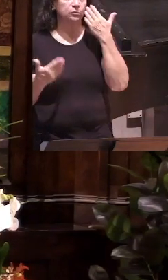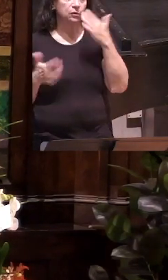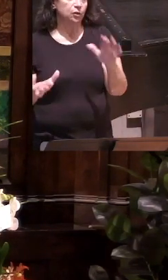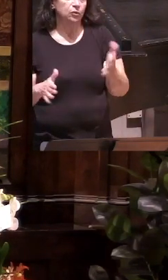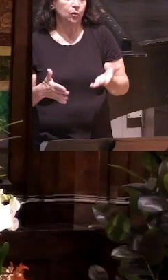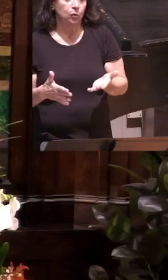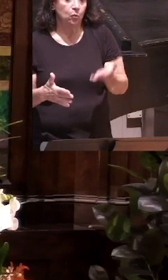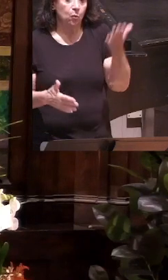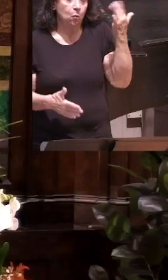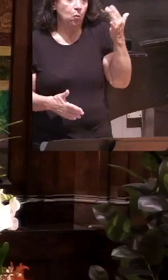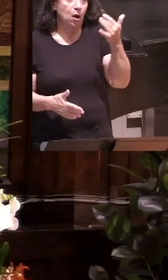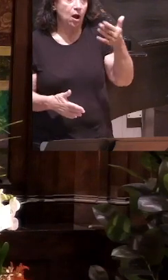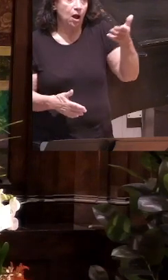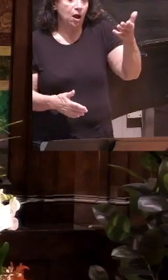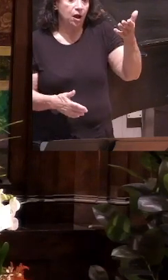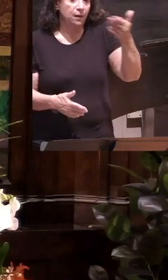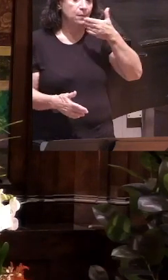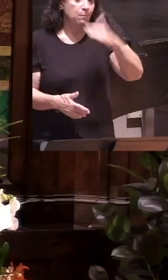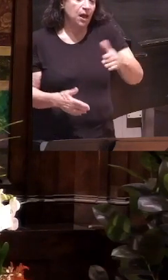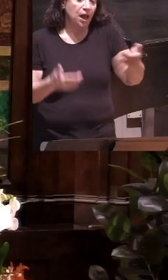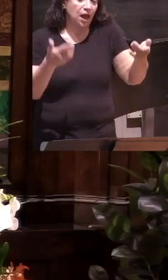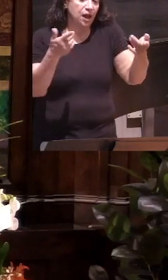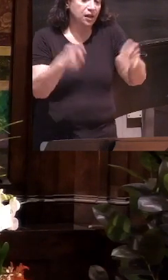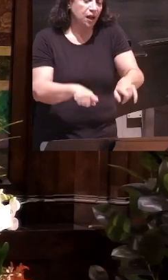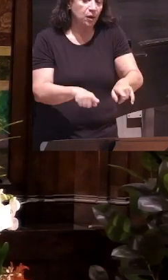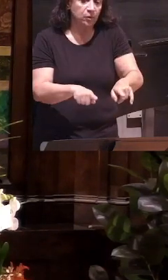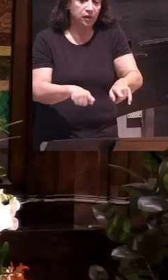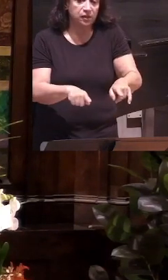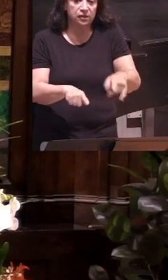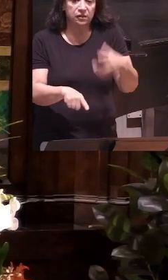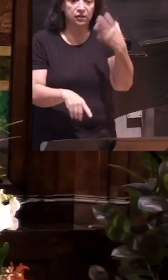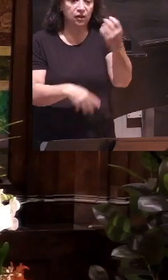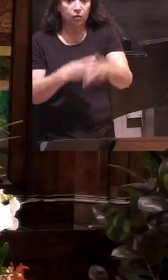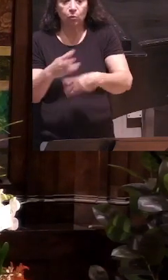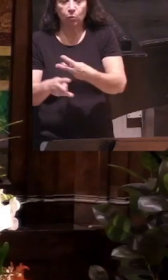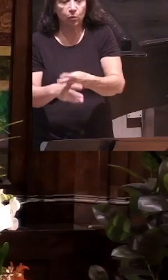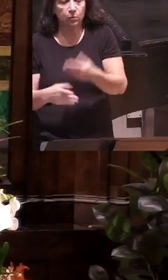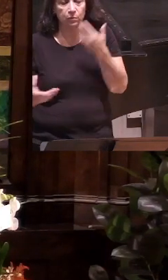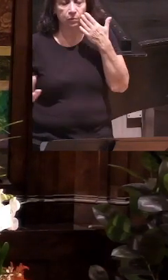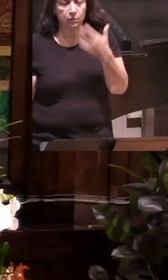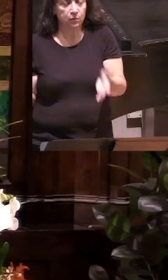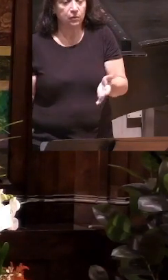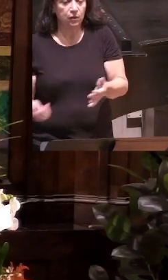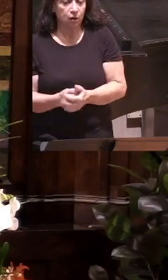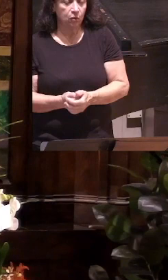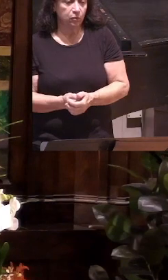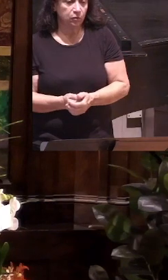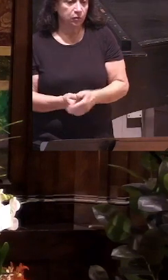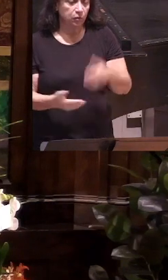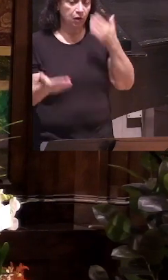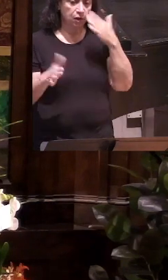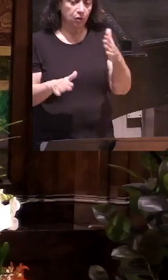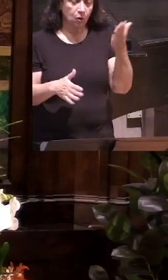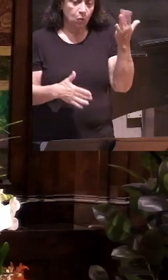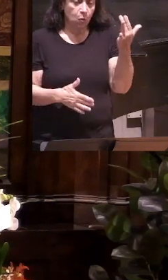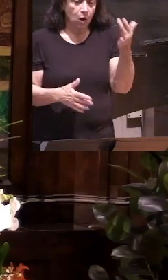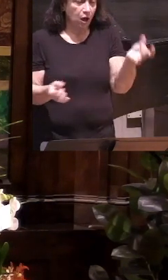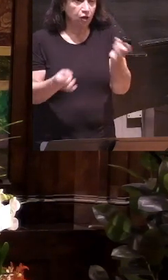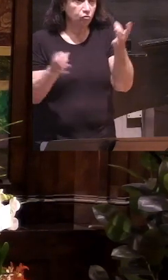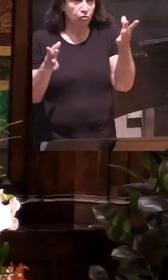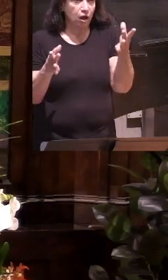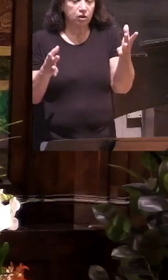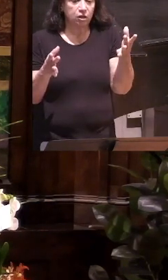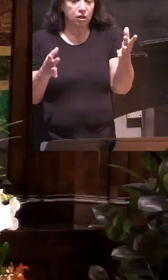I don't know why bad things happen in this world. I don't know why